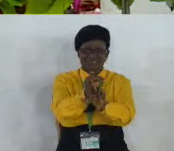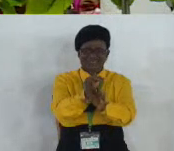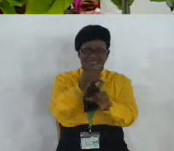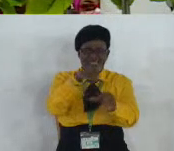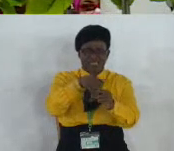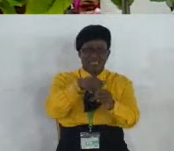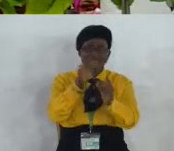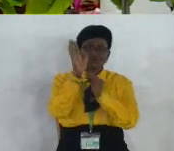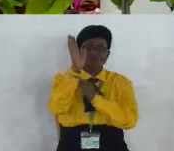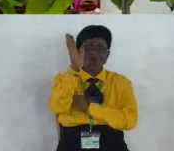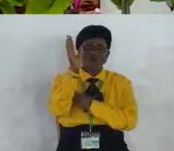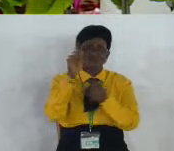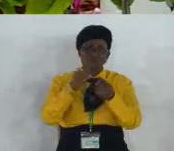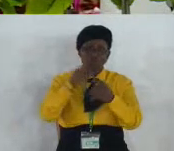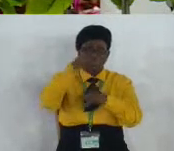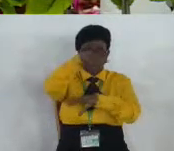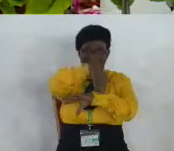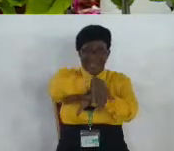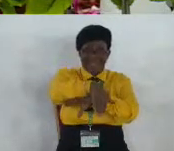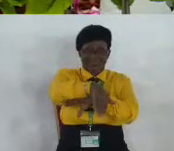in God tonight.